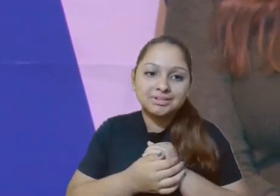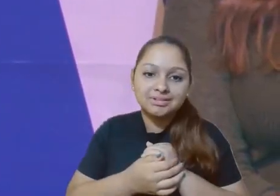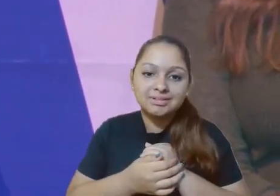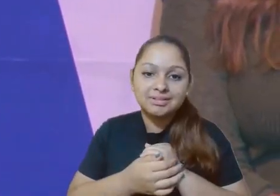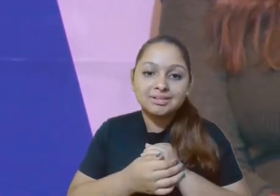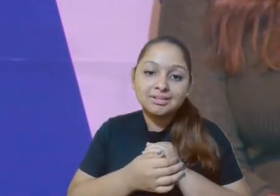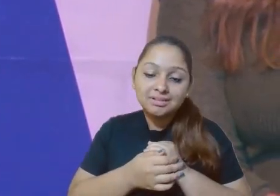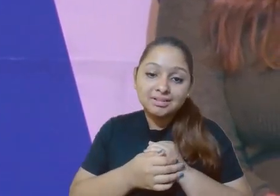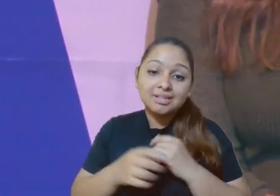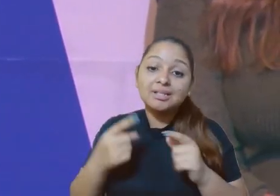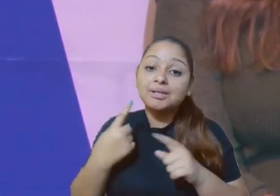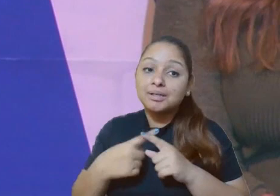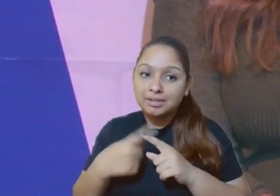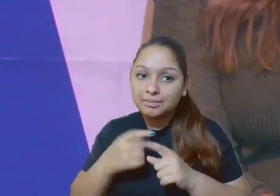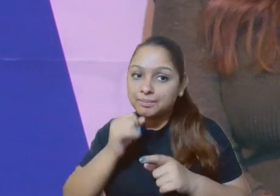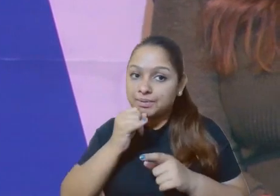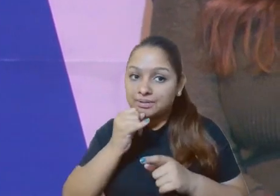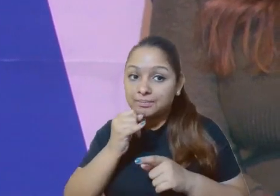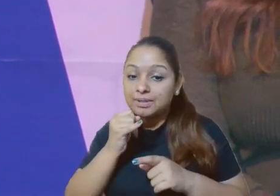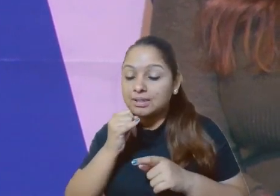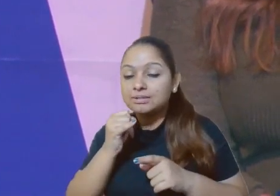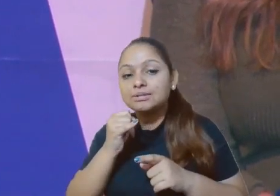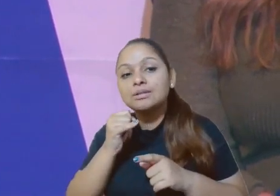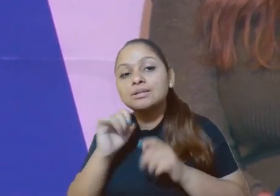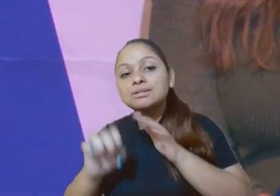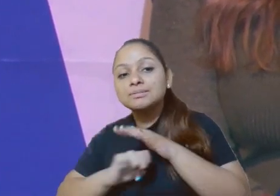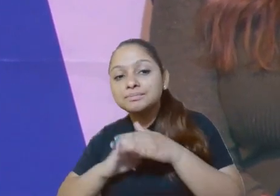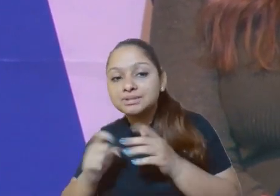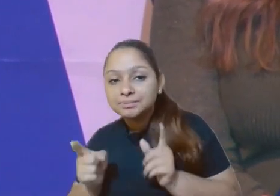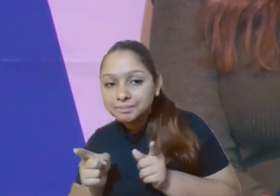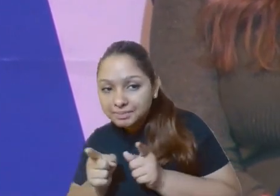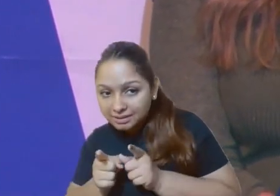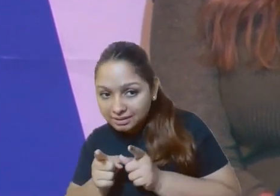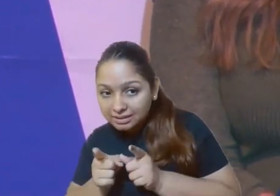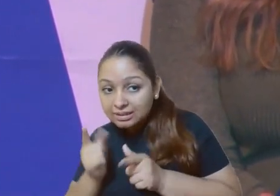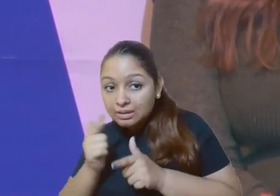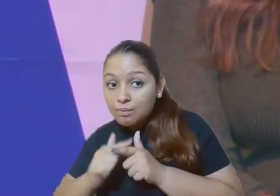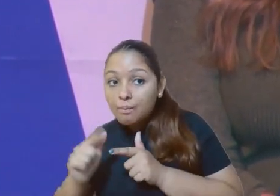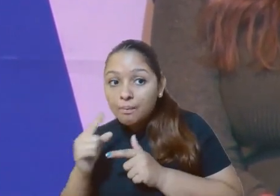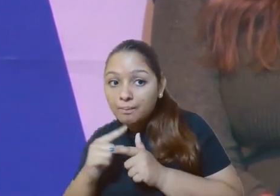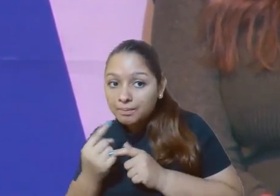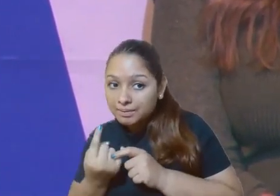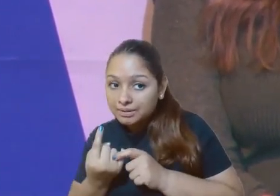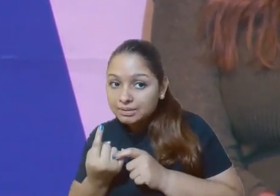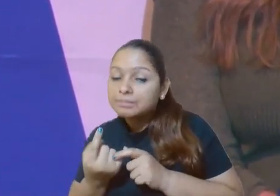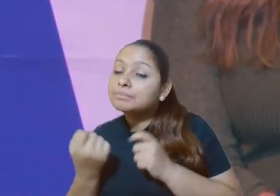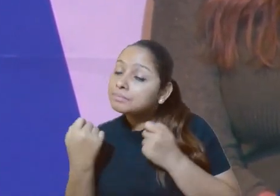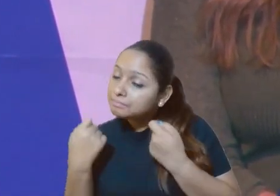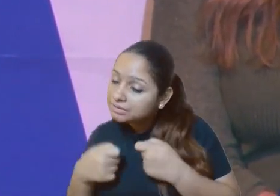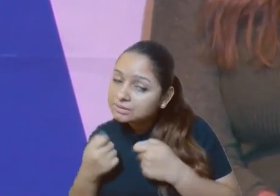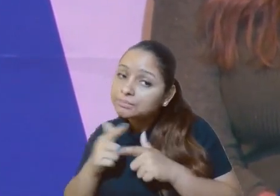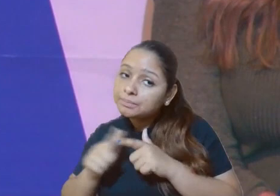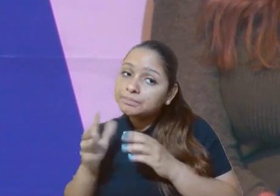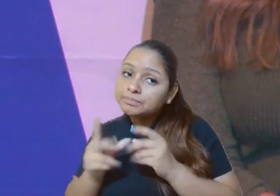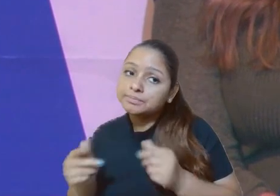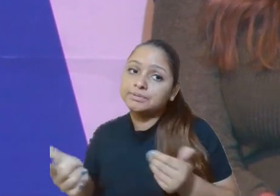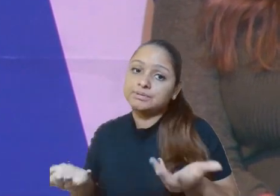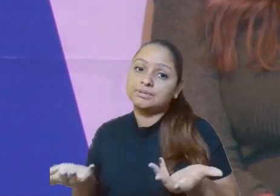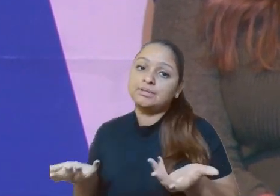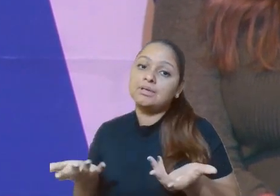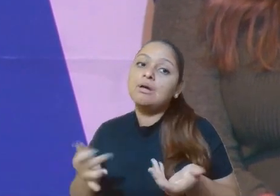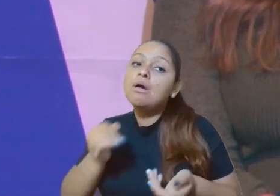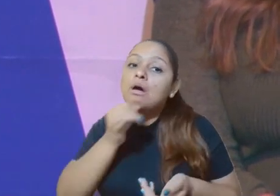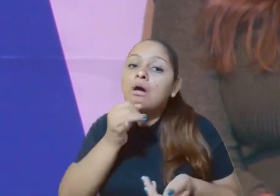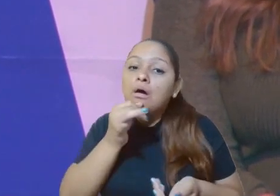The startups, they solve one problem. For example, that